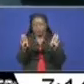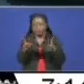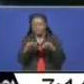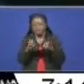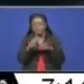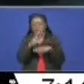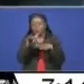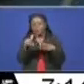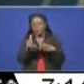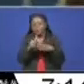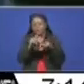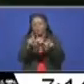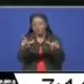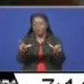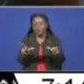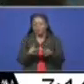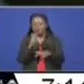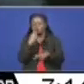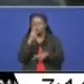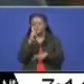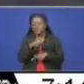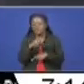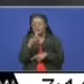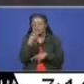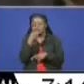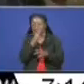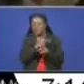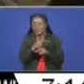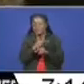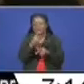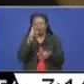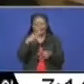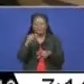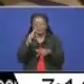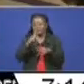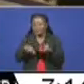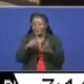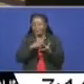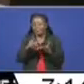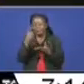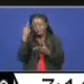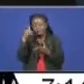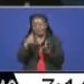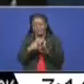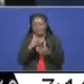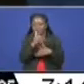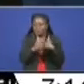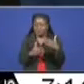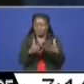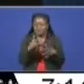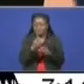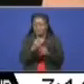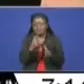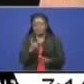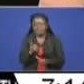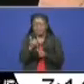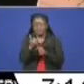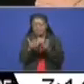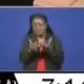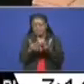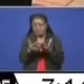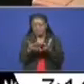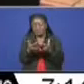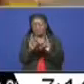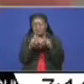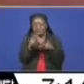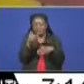need of oral care and unable to afford it. They say the process to get assistance at the makeshift dental center is simple, and a person can